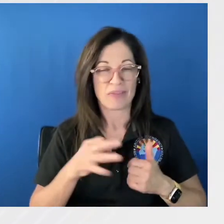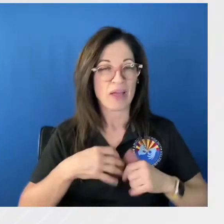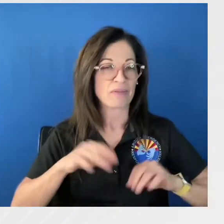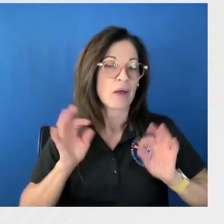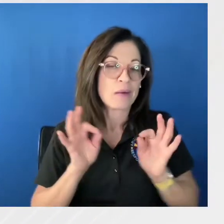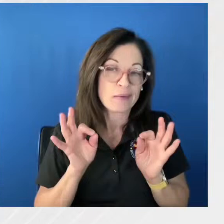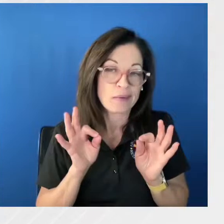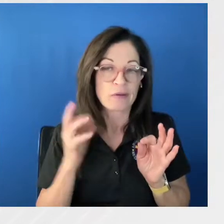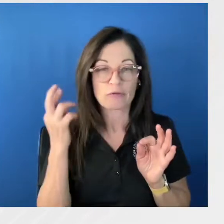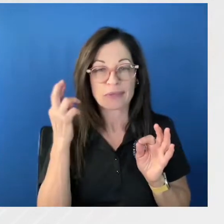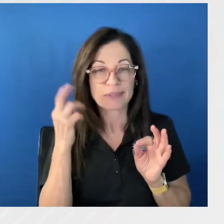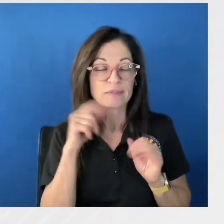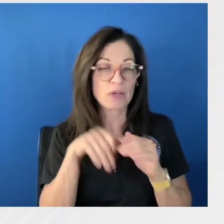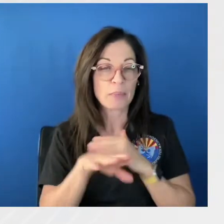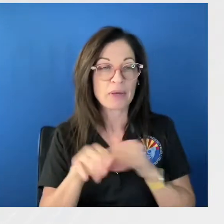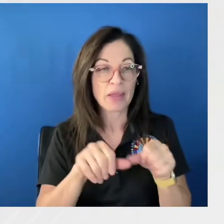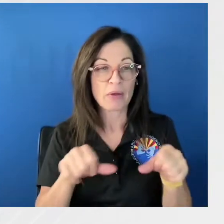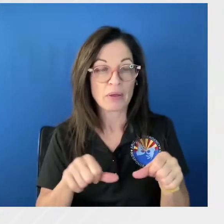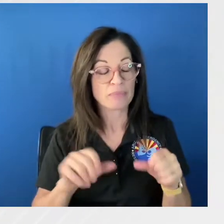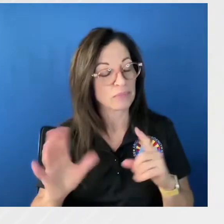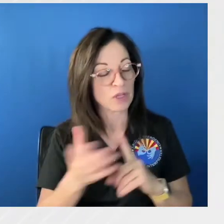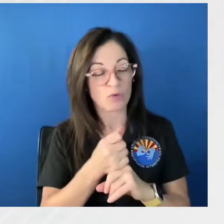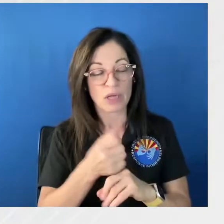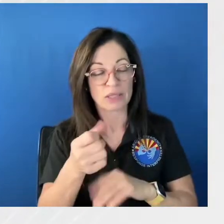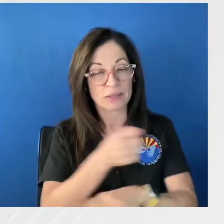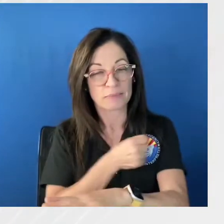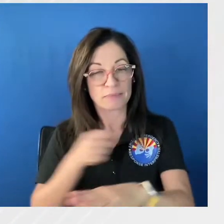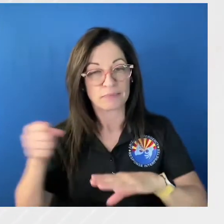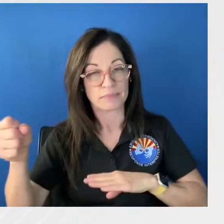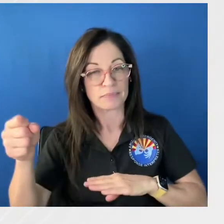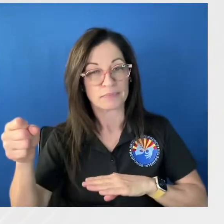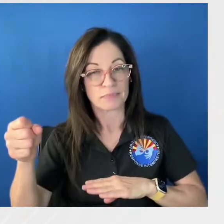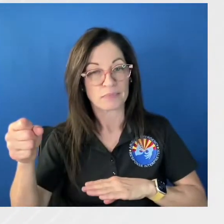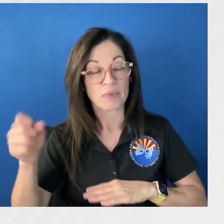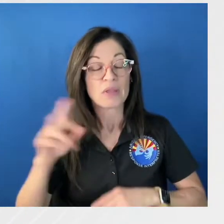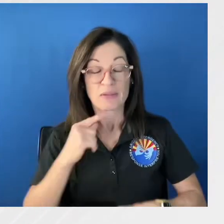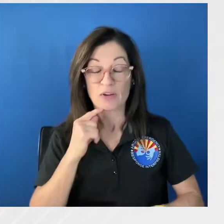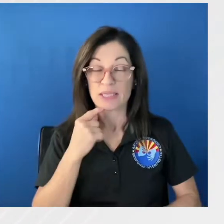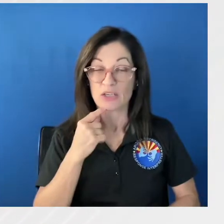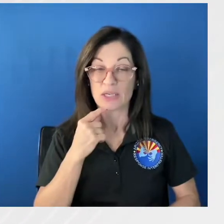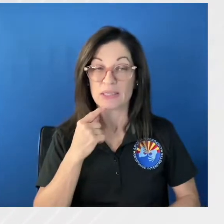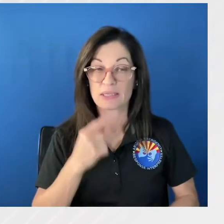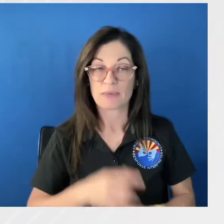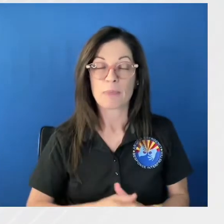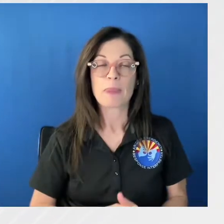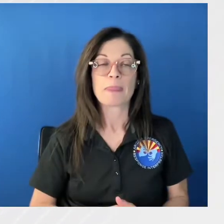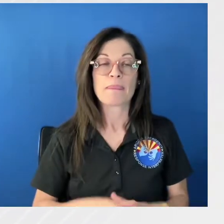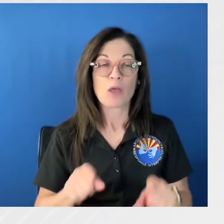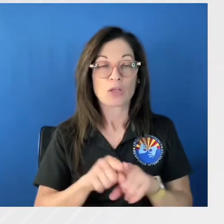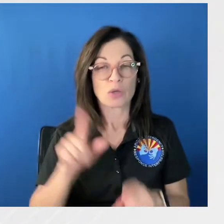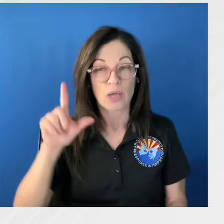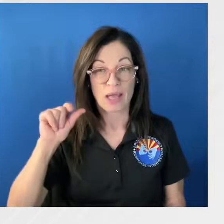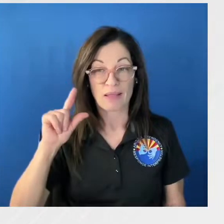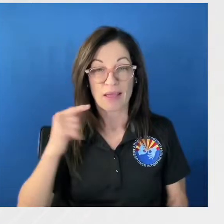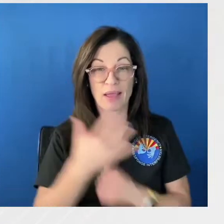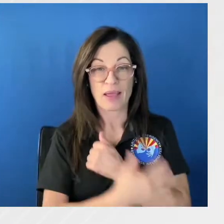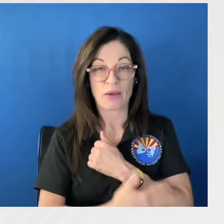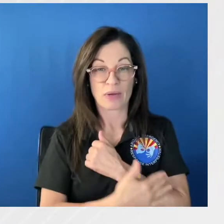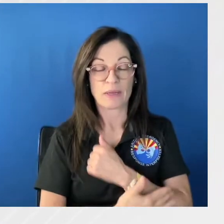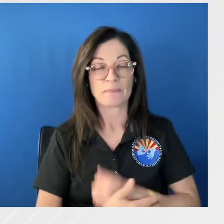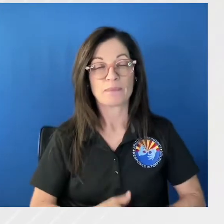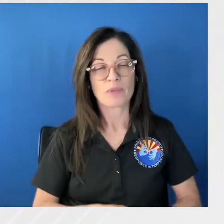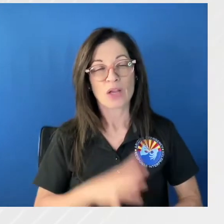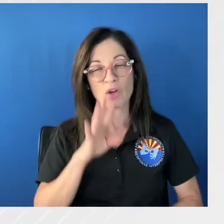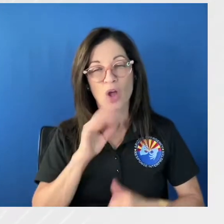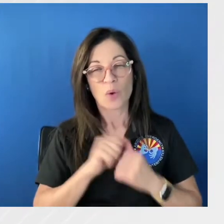that area, they're getting arrested and being moved out. So we take that seriously. Also, on the LA County side, I spoke to San Bernardino